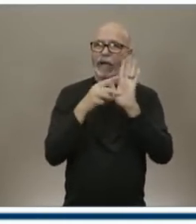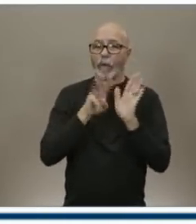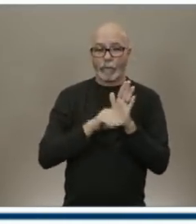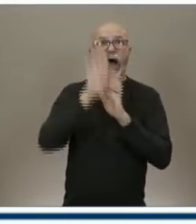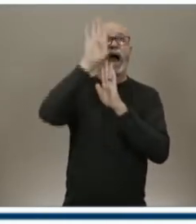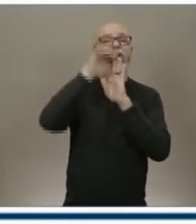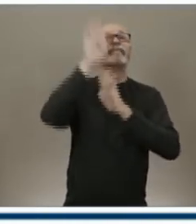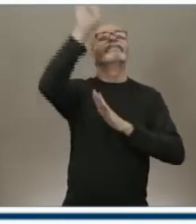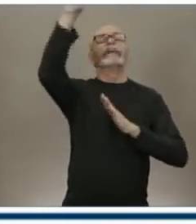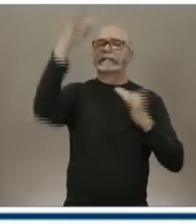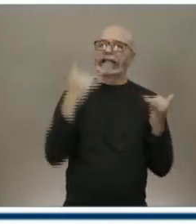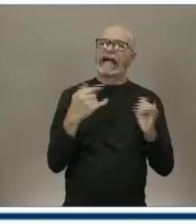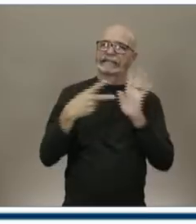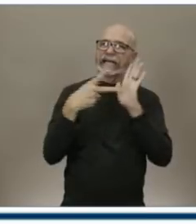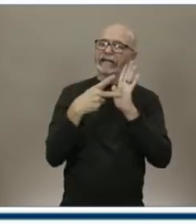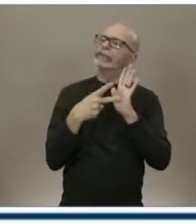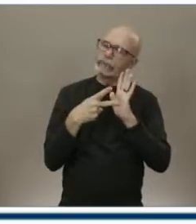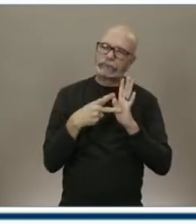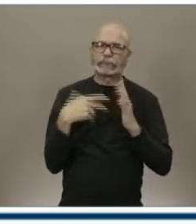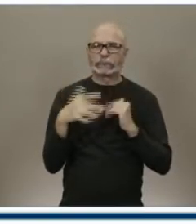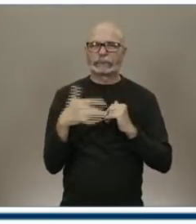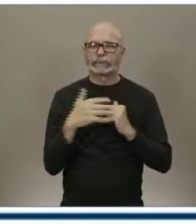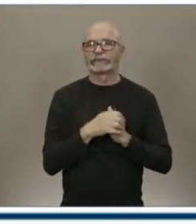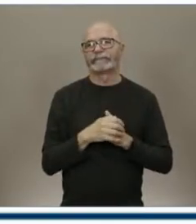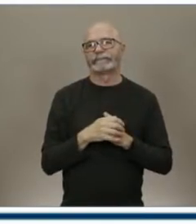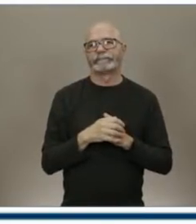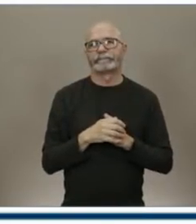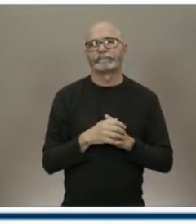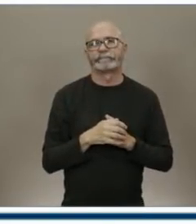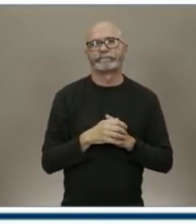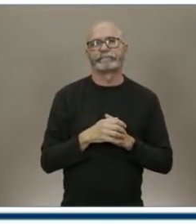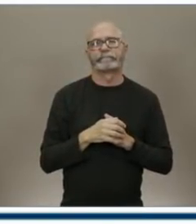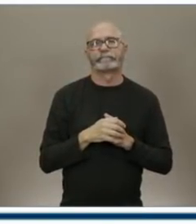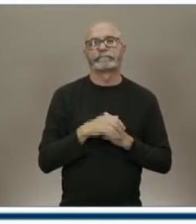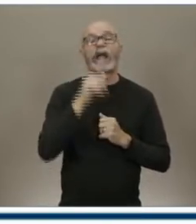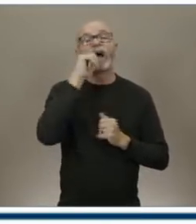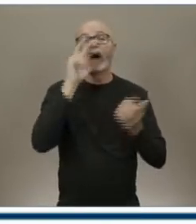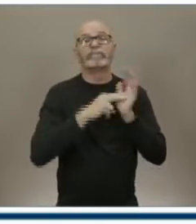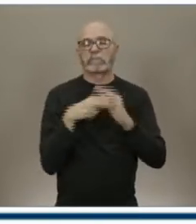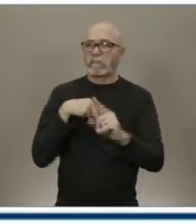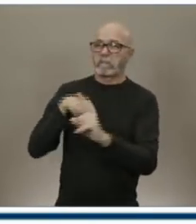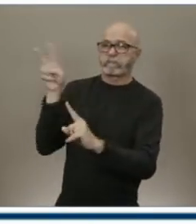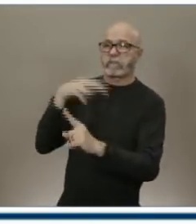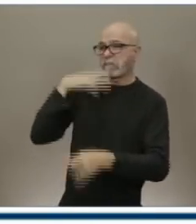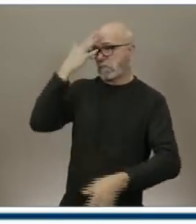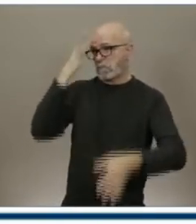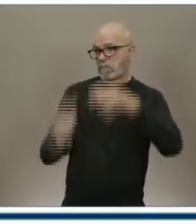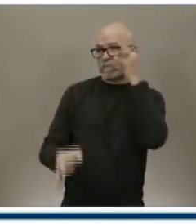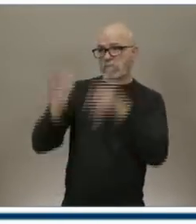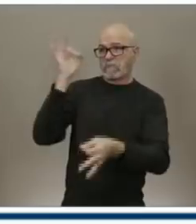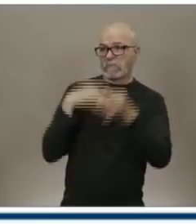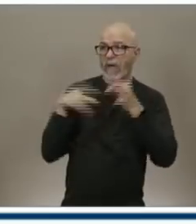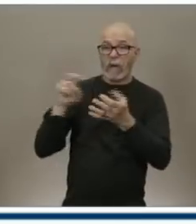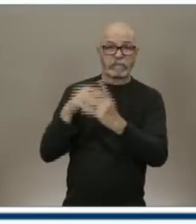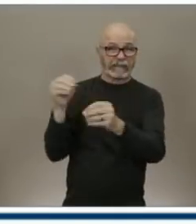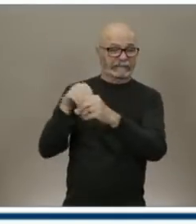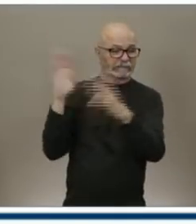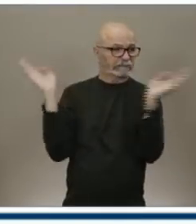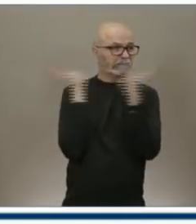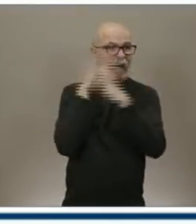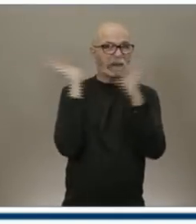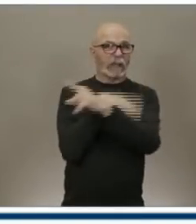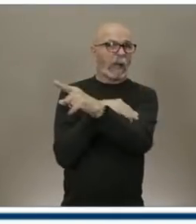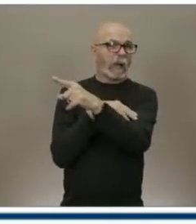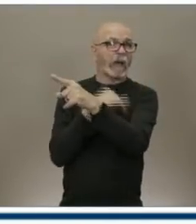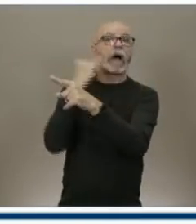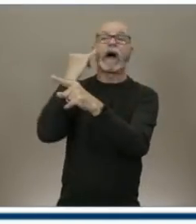And emphasizing to people again, this is not about judgment. You're not going to get in trouble if you come there and say to somebody, well, or the reason